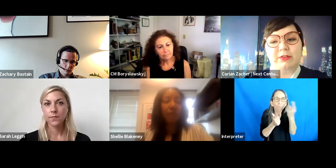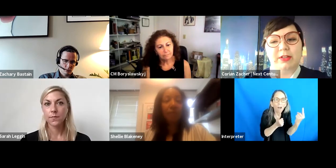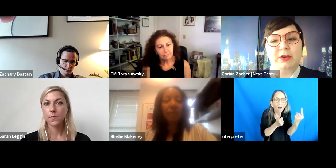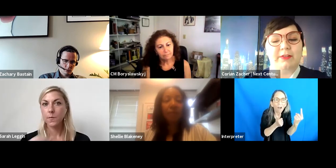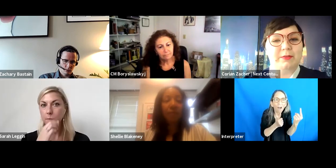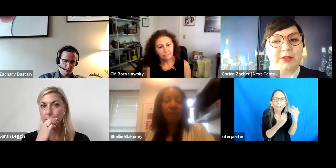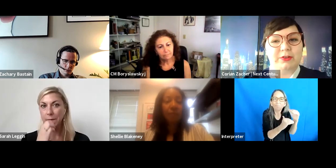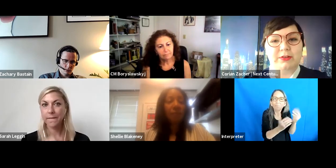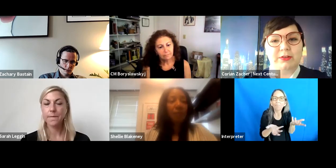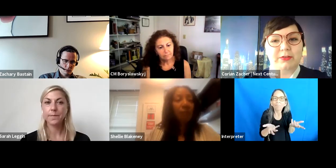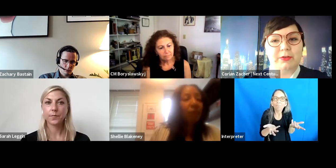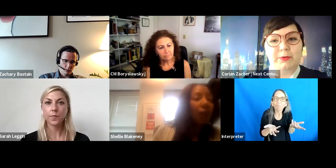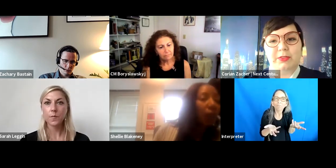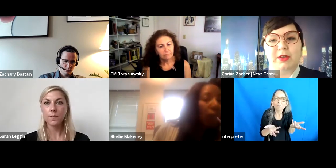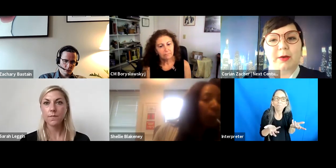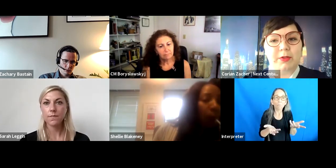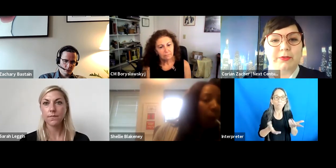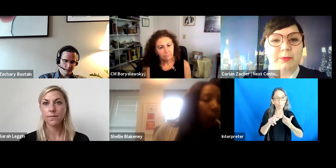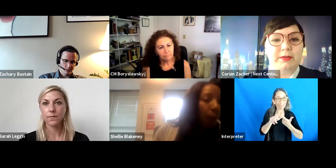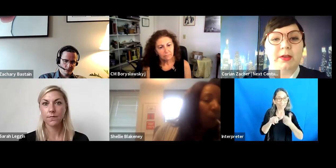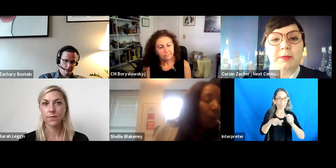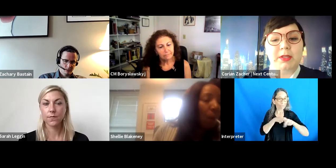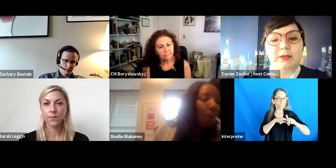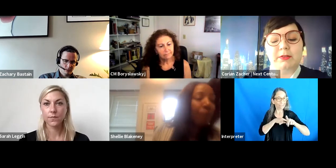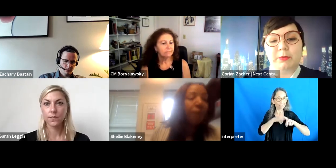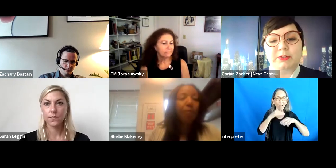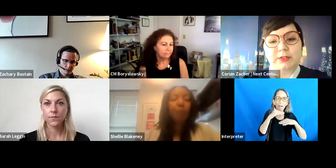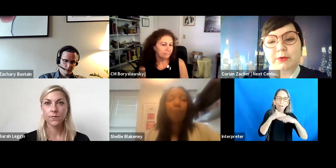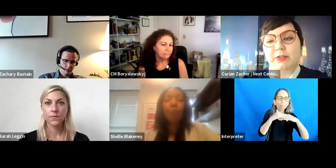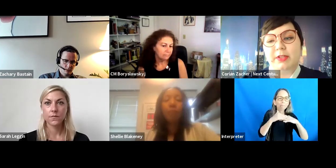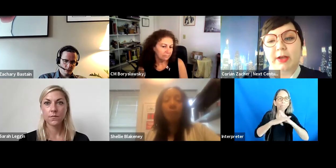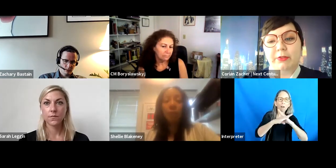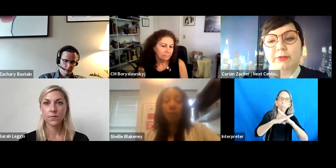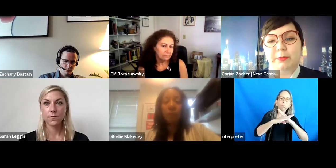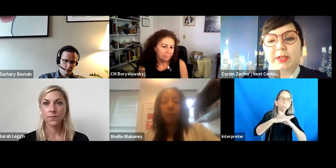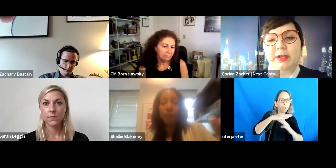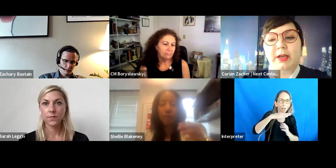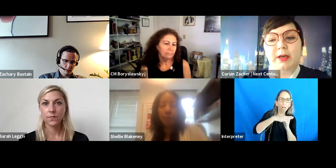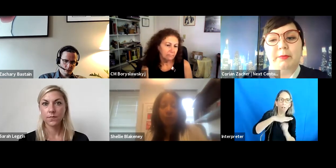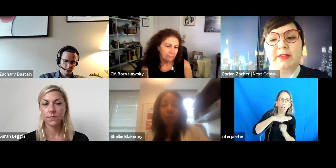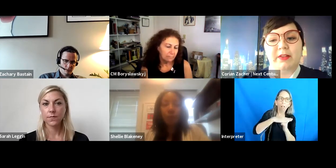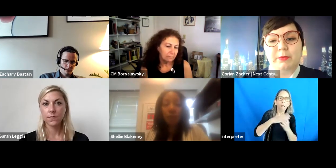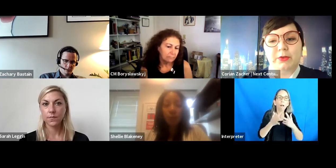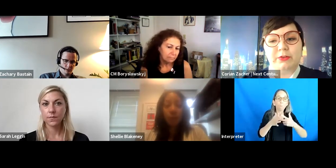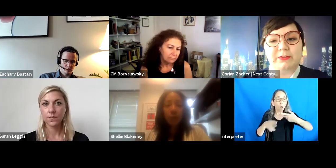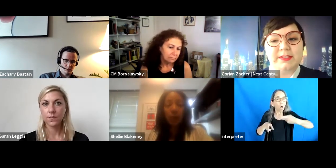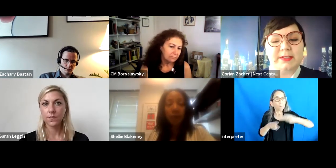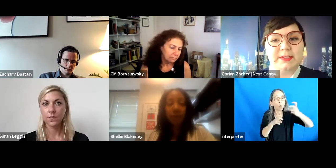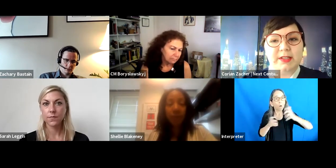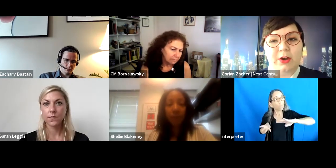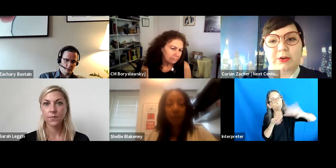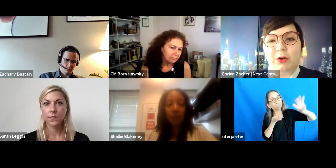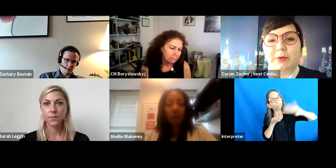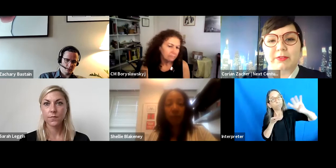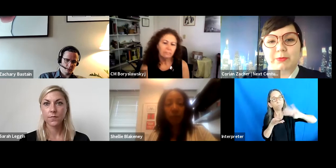they're generally not symmetrical. So with the upload speed being so much slower than the download speed, accessible